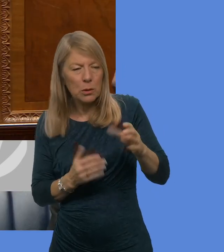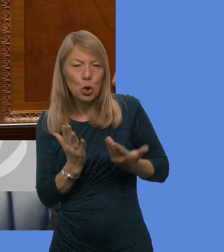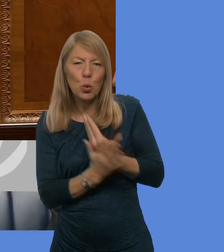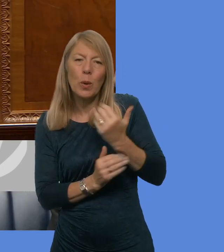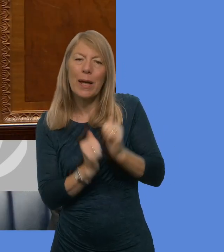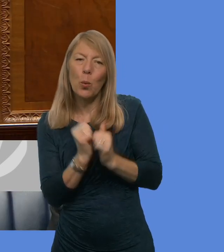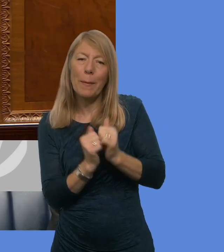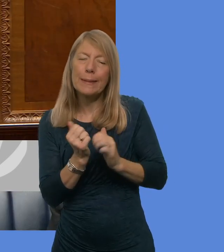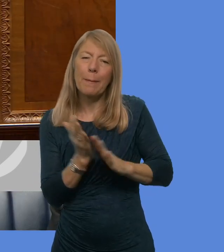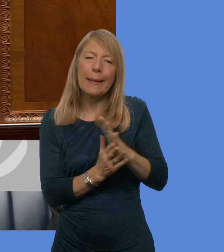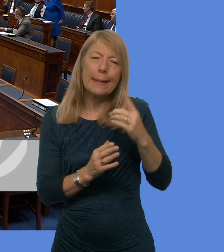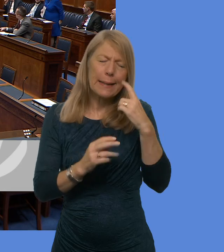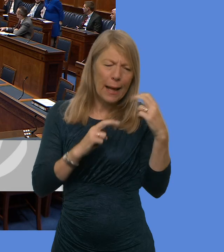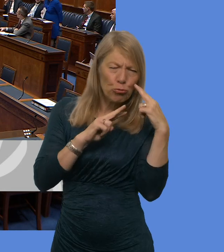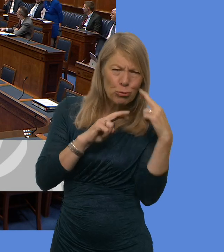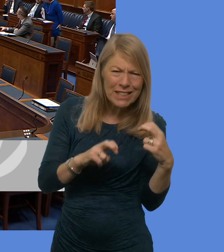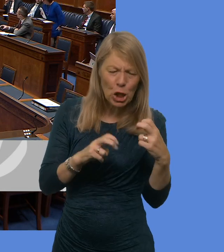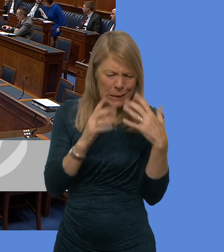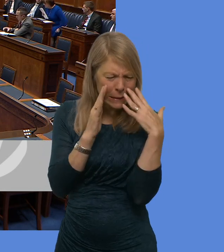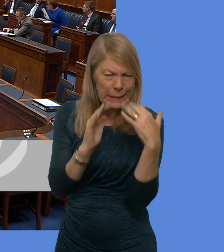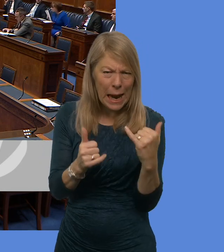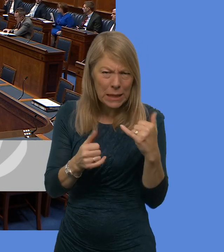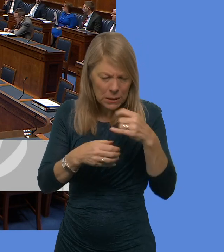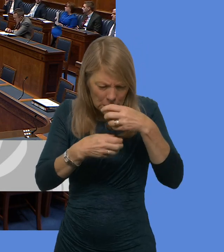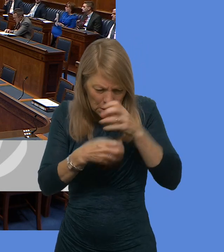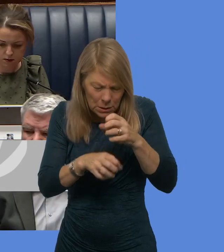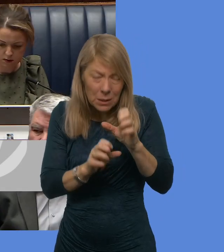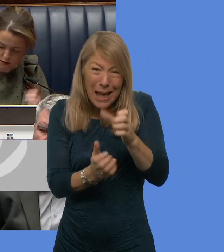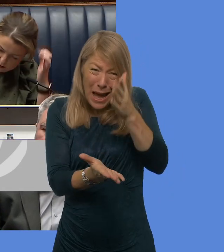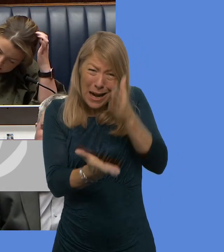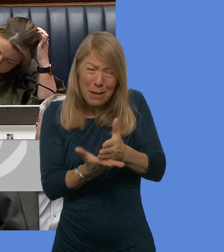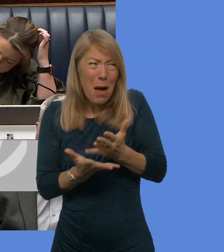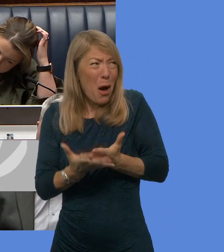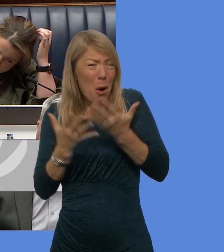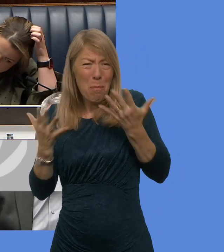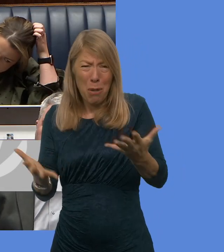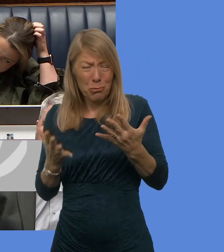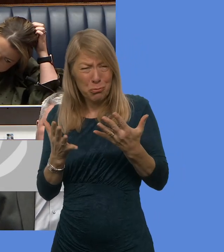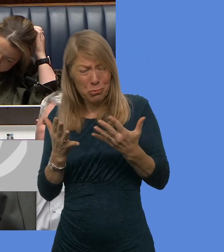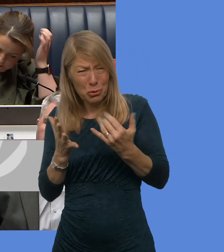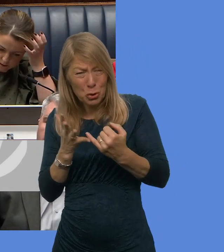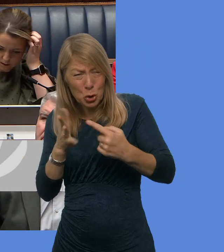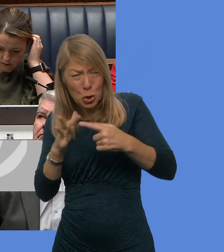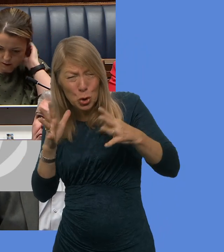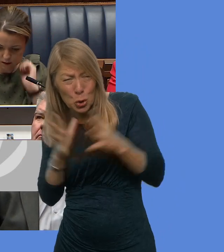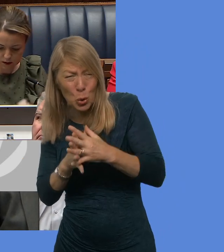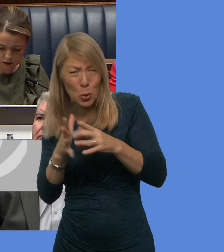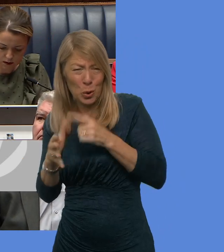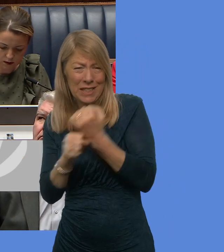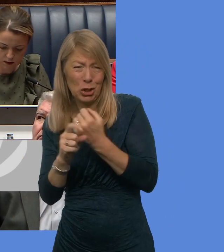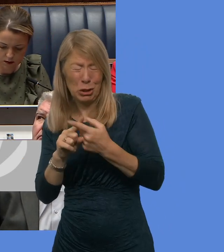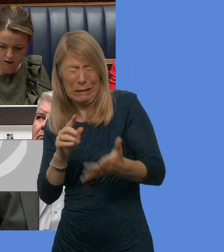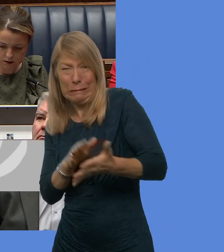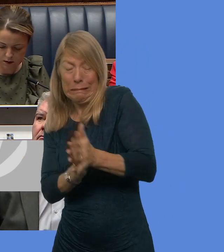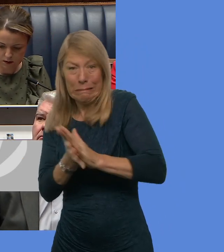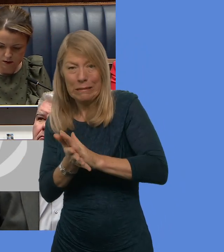raw sewage is in our waterways? Minister. Thank you. Thank the member. I agree it is a multifaceted issue in